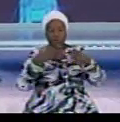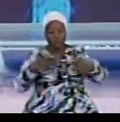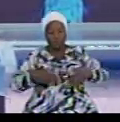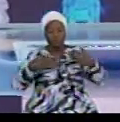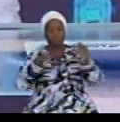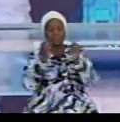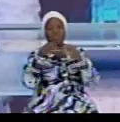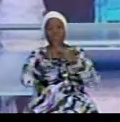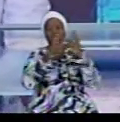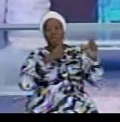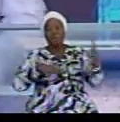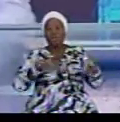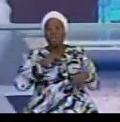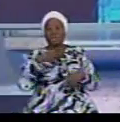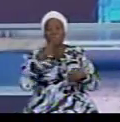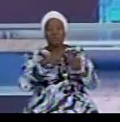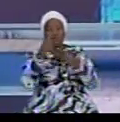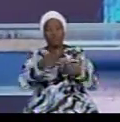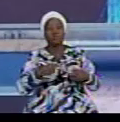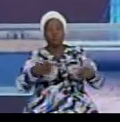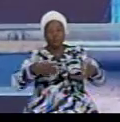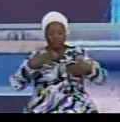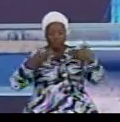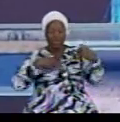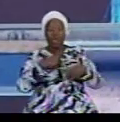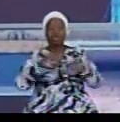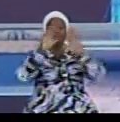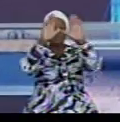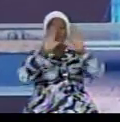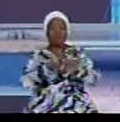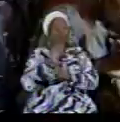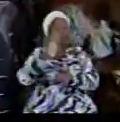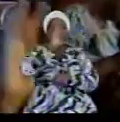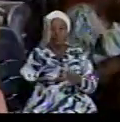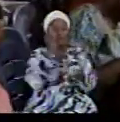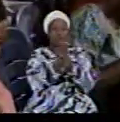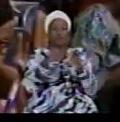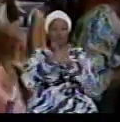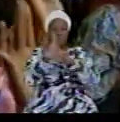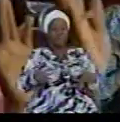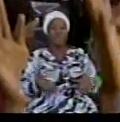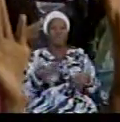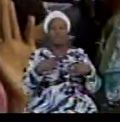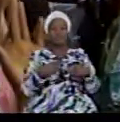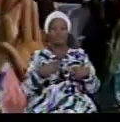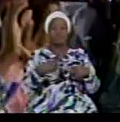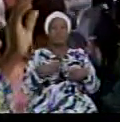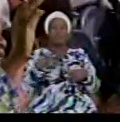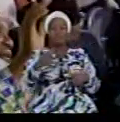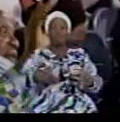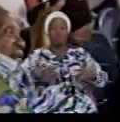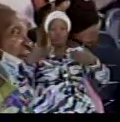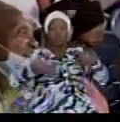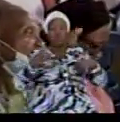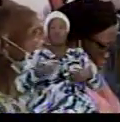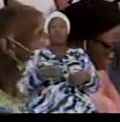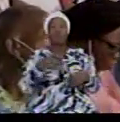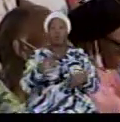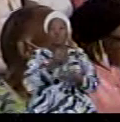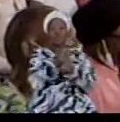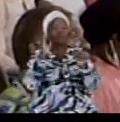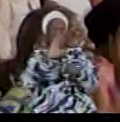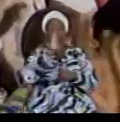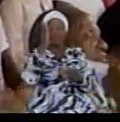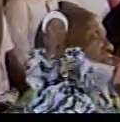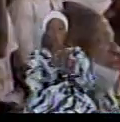you, rejoice, and miracles will never stop in your life. The joy of salvation will never